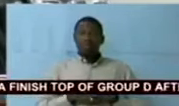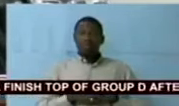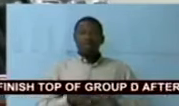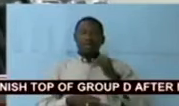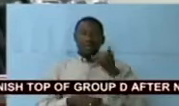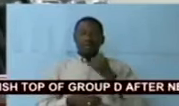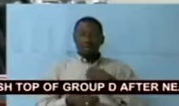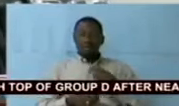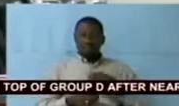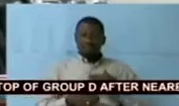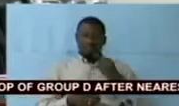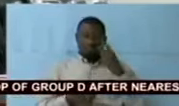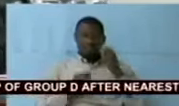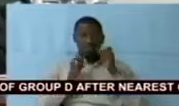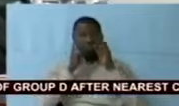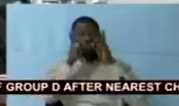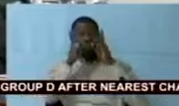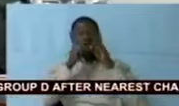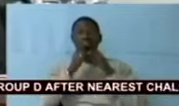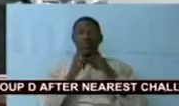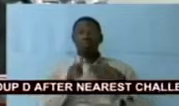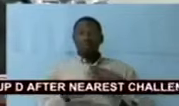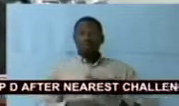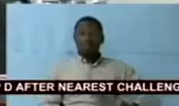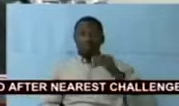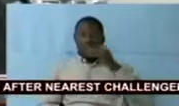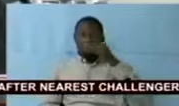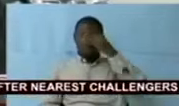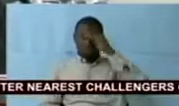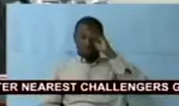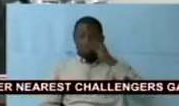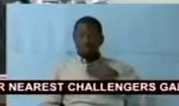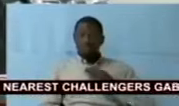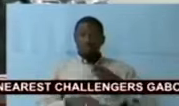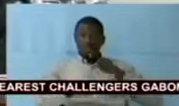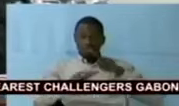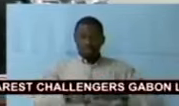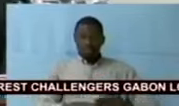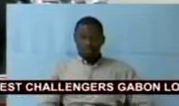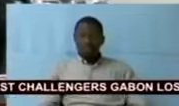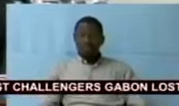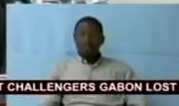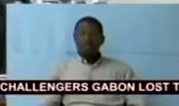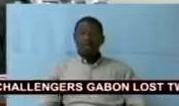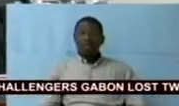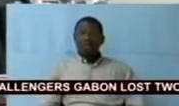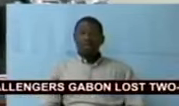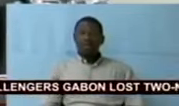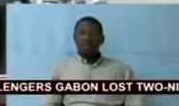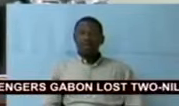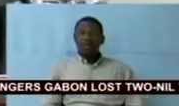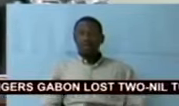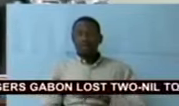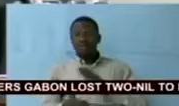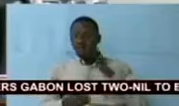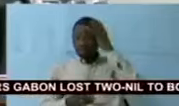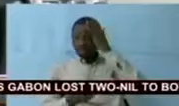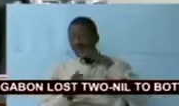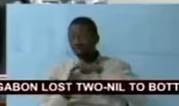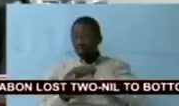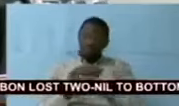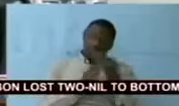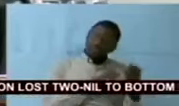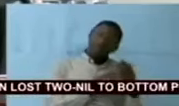Manketu mbenyala mbemfambu. My son was on my lap. Ndimma be siring wutol le kan. His head smashed on the dashboard.